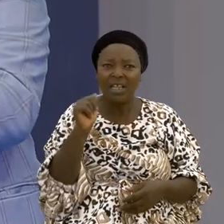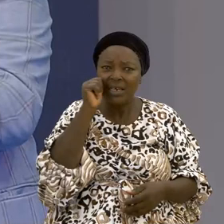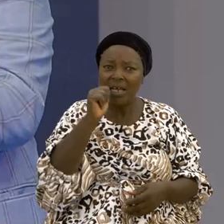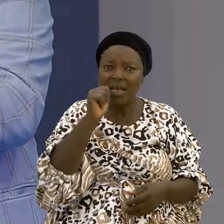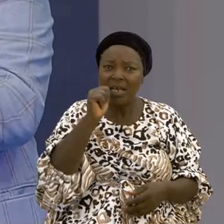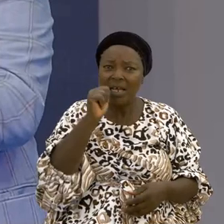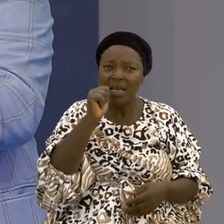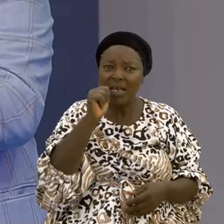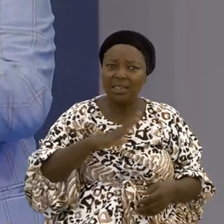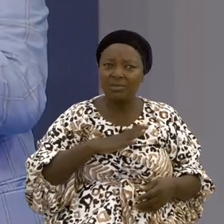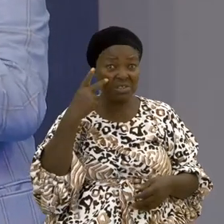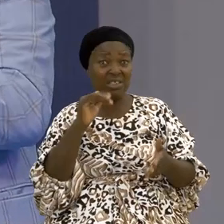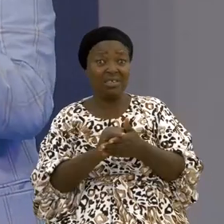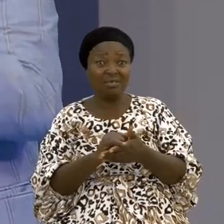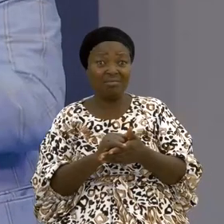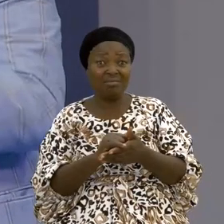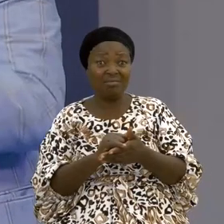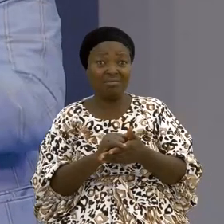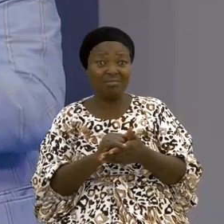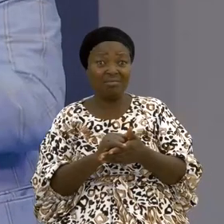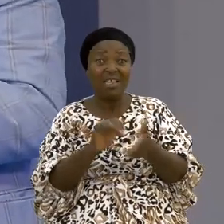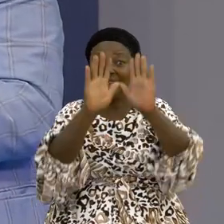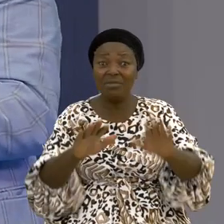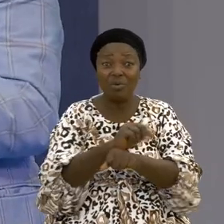That miracle of life,